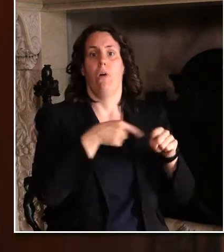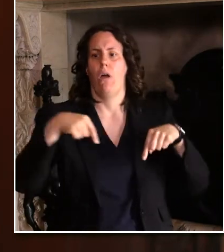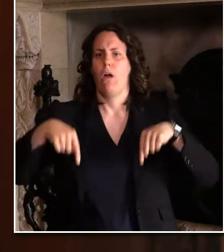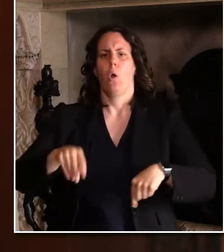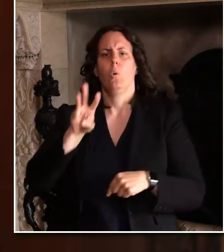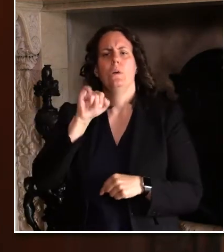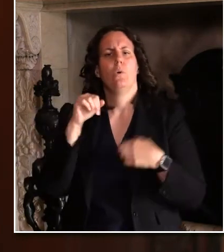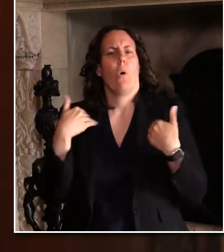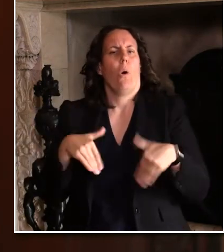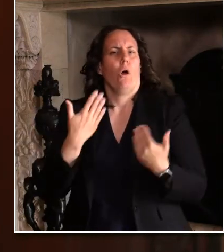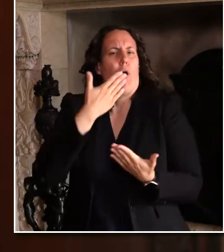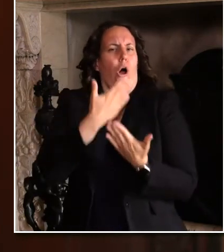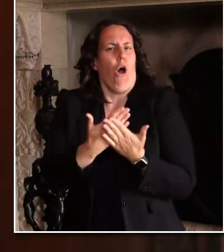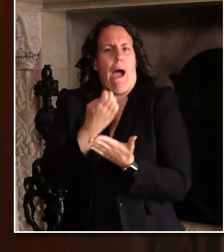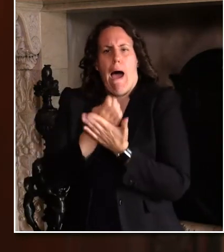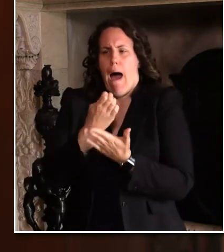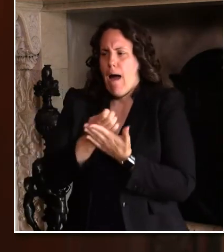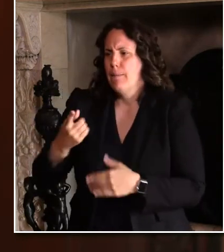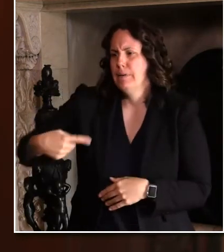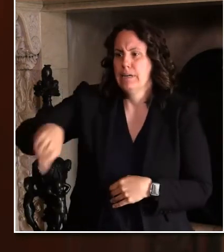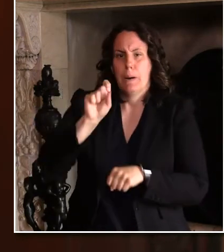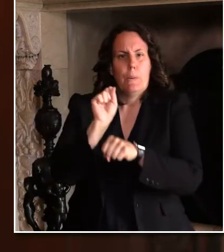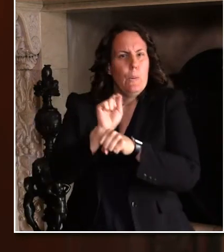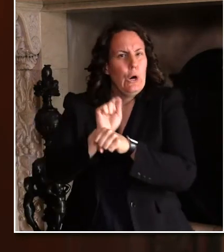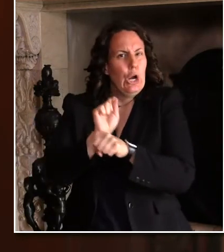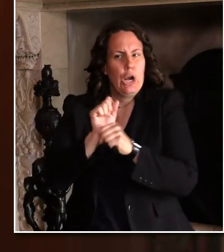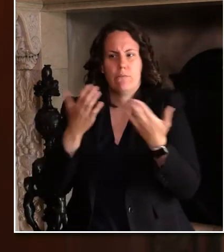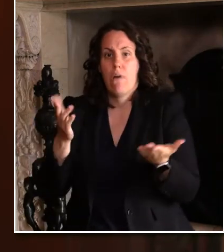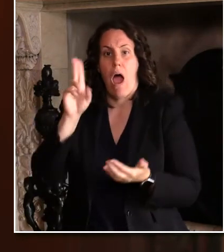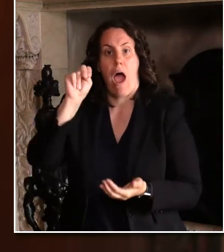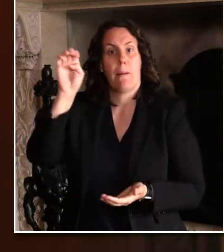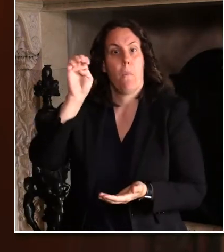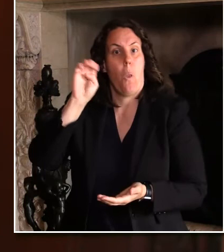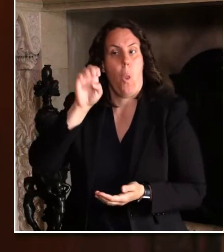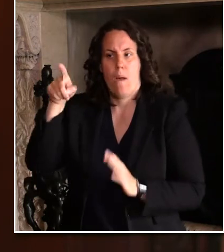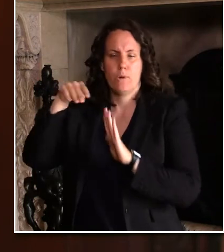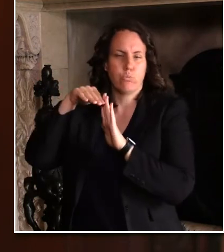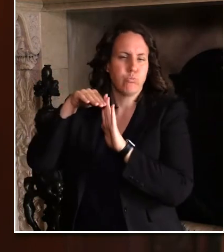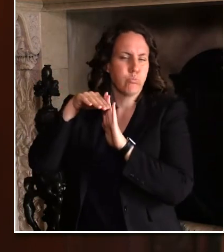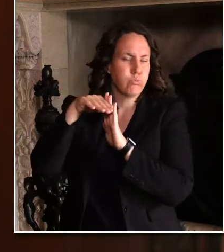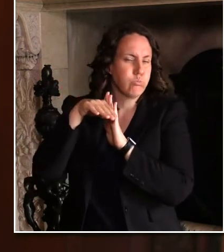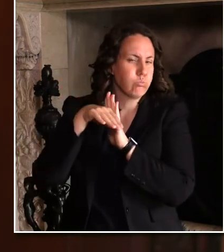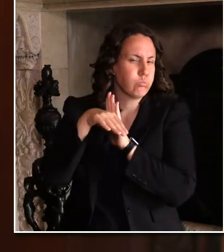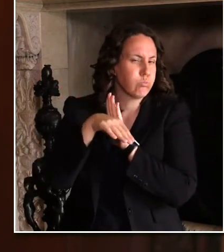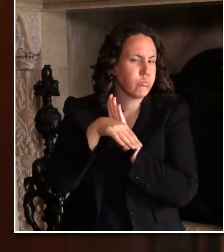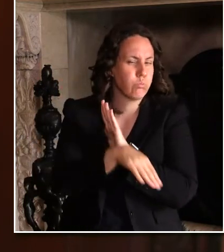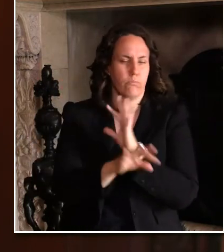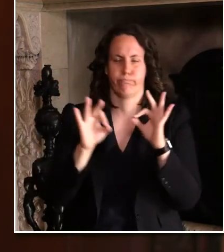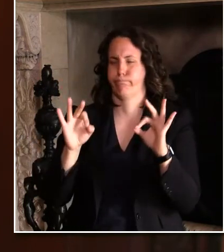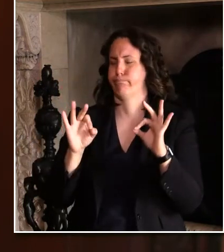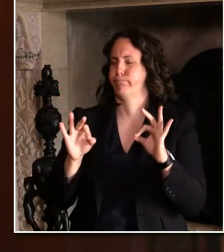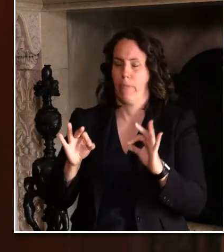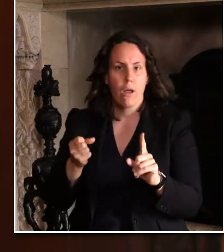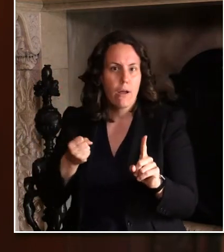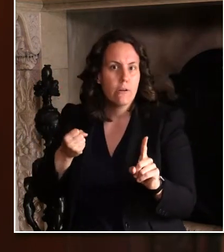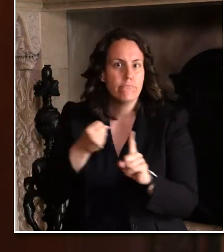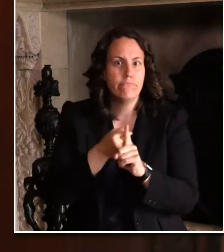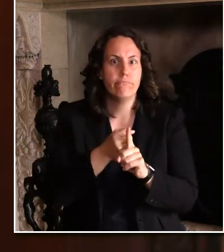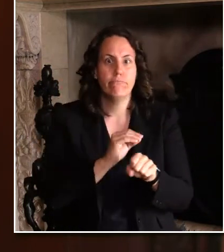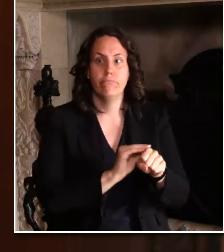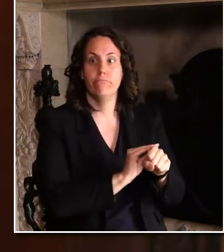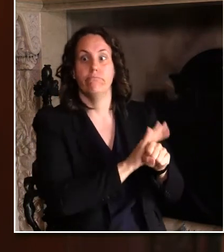to near record lows. COVID-19 has changed that. Wisconsin's unemployment rate in April was